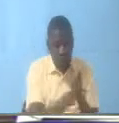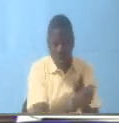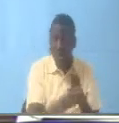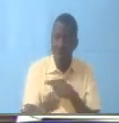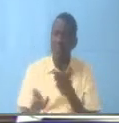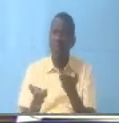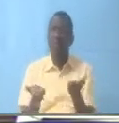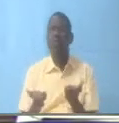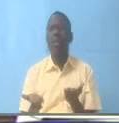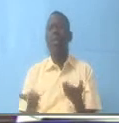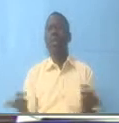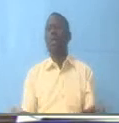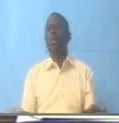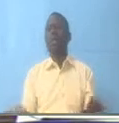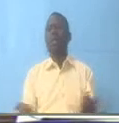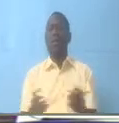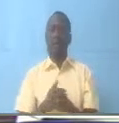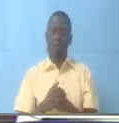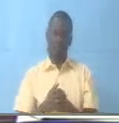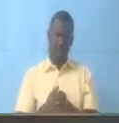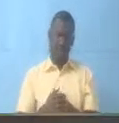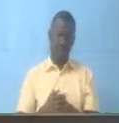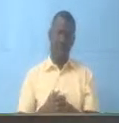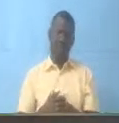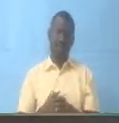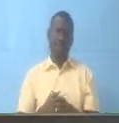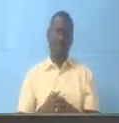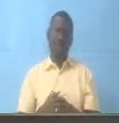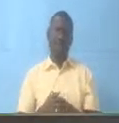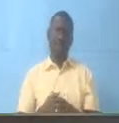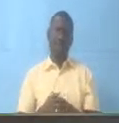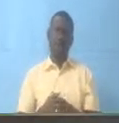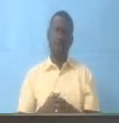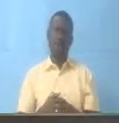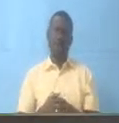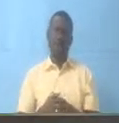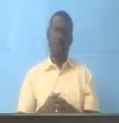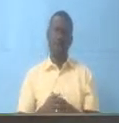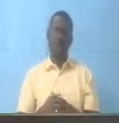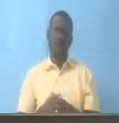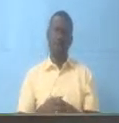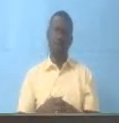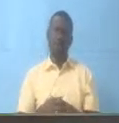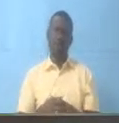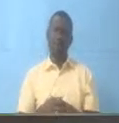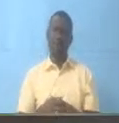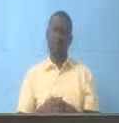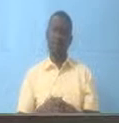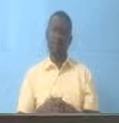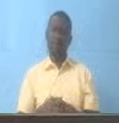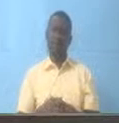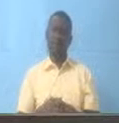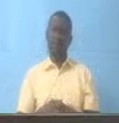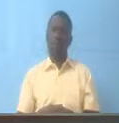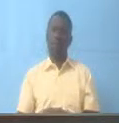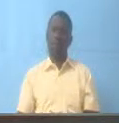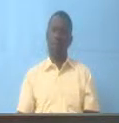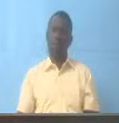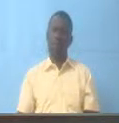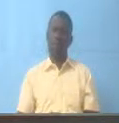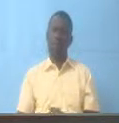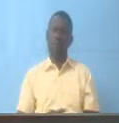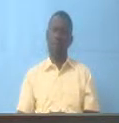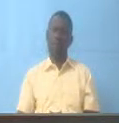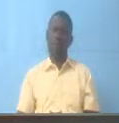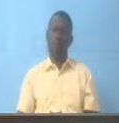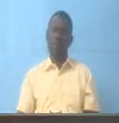the students. Dañu bëgg wax ne na commission bi daal ñoom xamoon nañ ndigal li fan la bàyyeekoo waaye buruñ woon a jël rek teg seen loxo